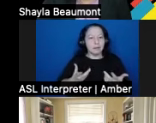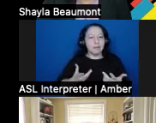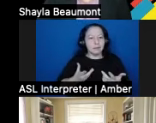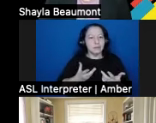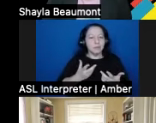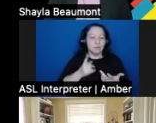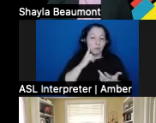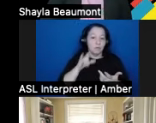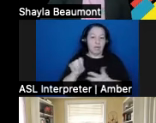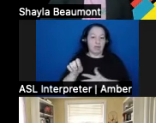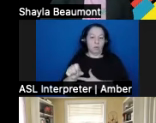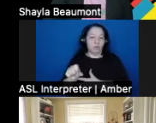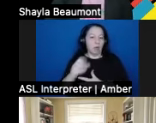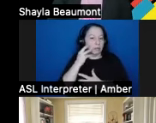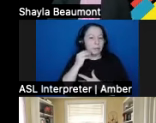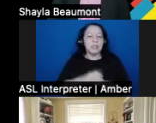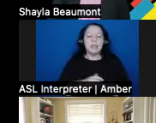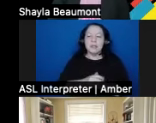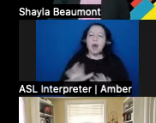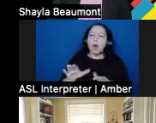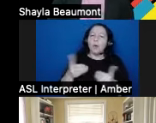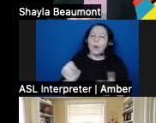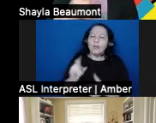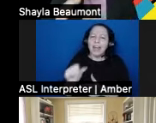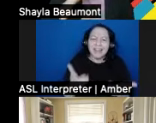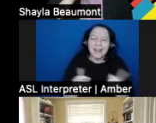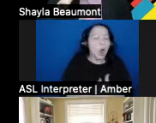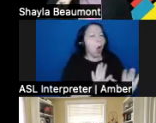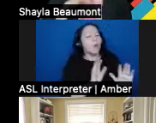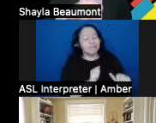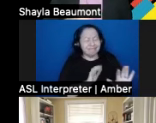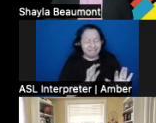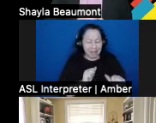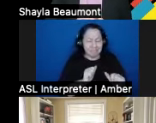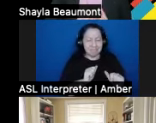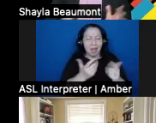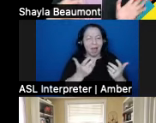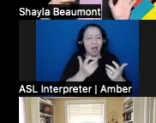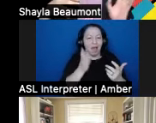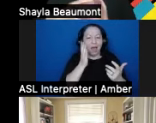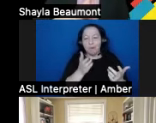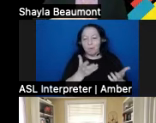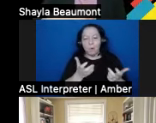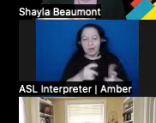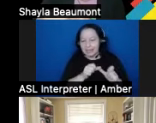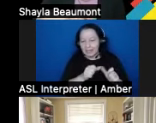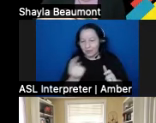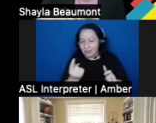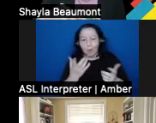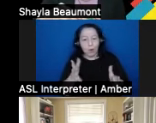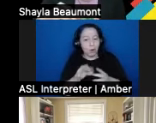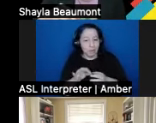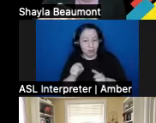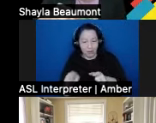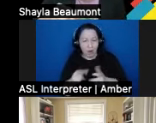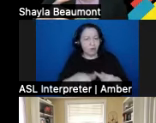violence. Thinking about, oh, go ahead, Shayla. Oh no, I was just gonna continue on from someone how they already mentioned it in the chat.